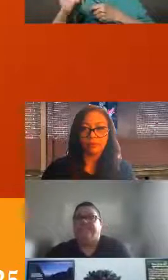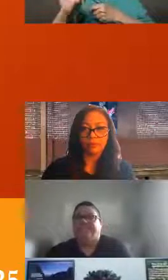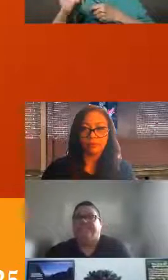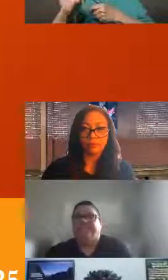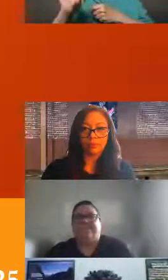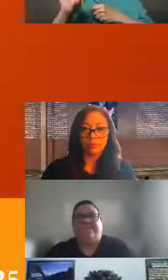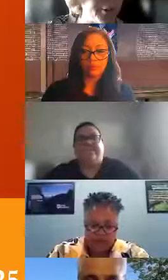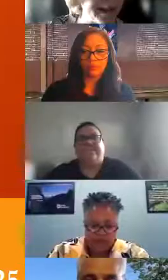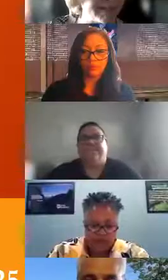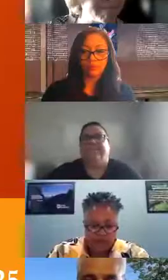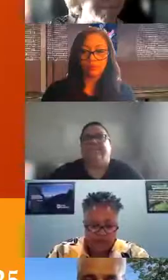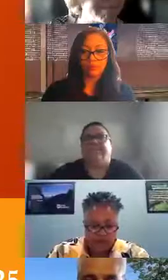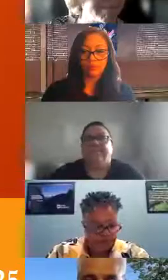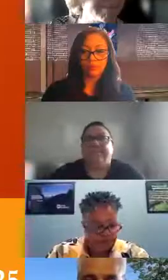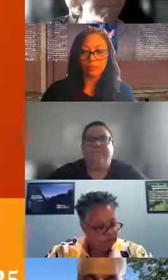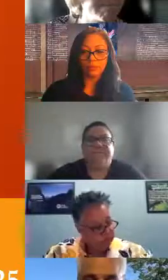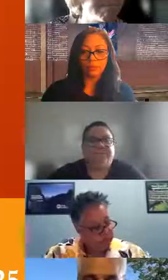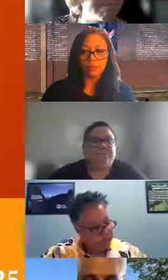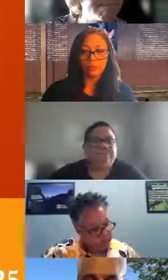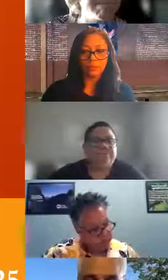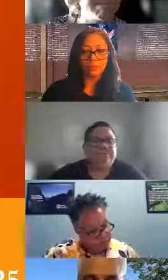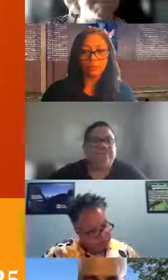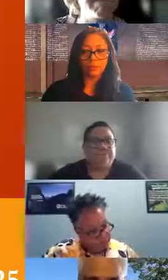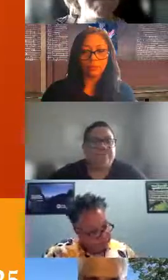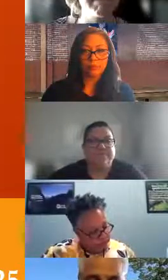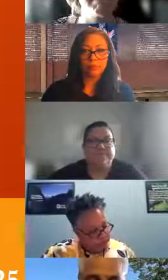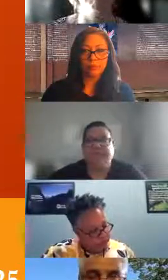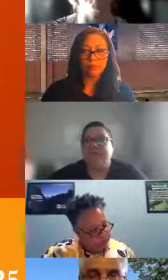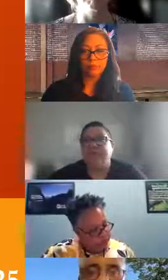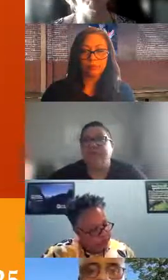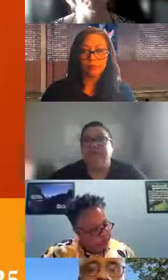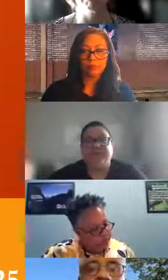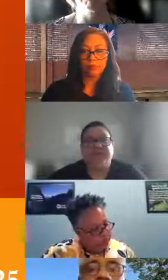I'll pass it back to Joanne.